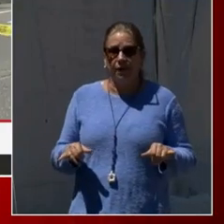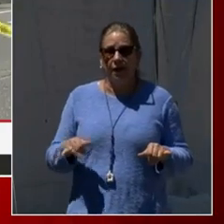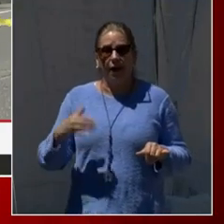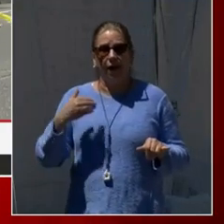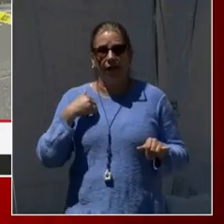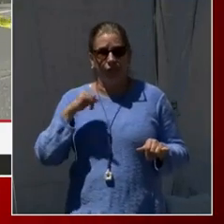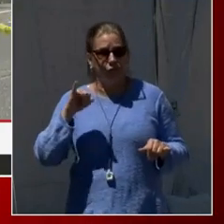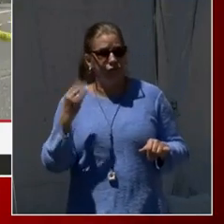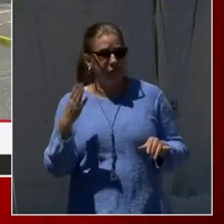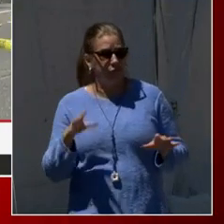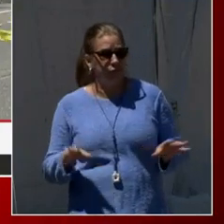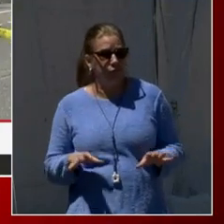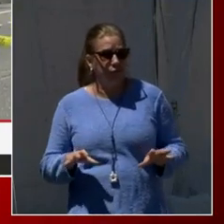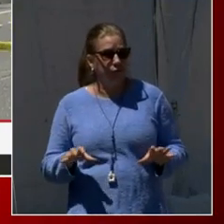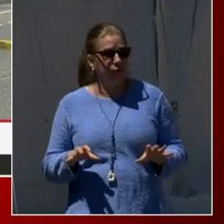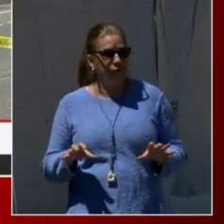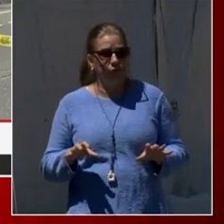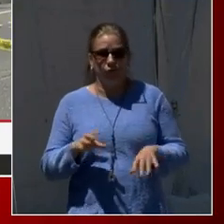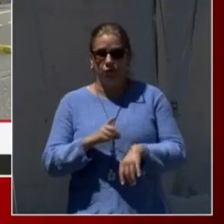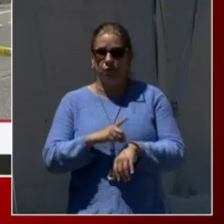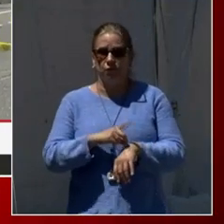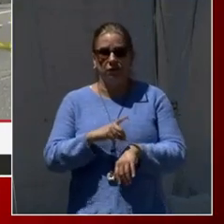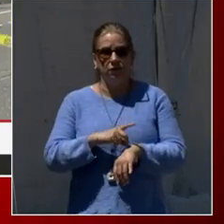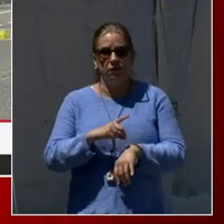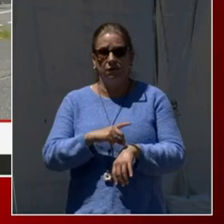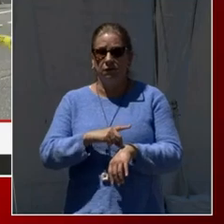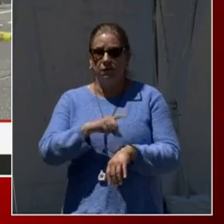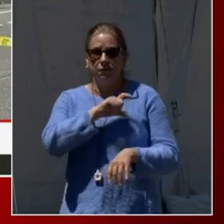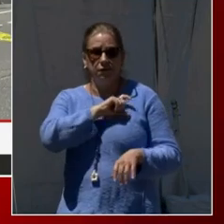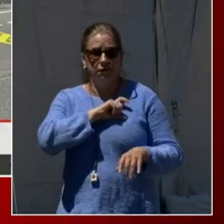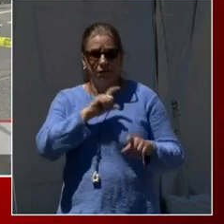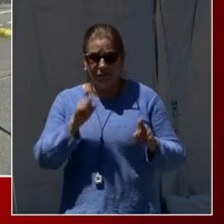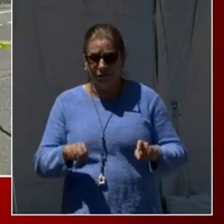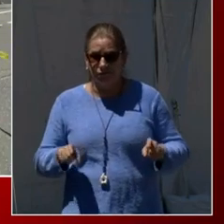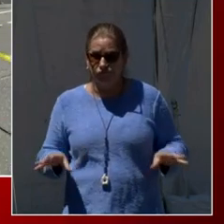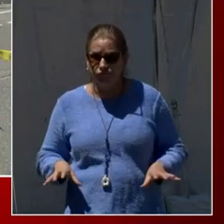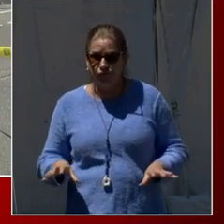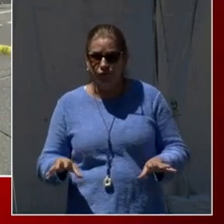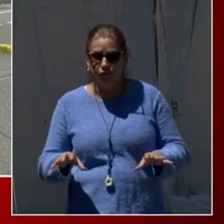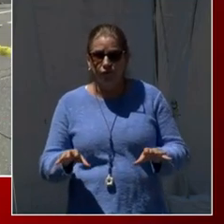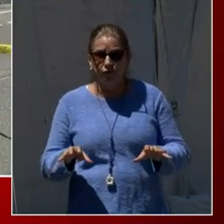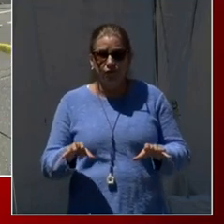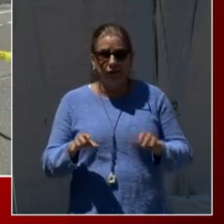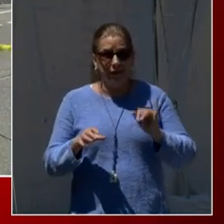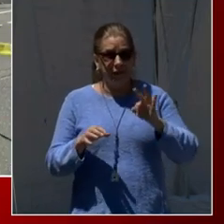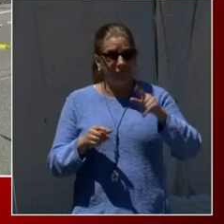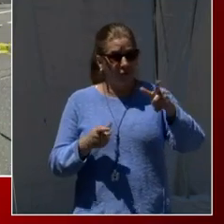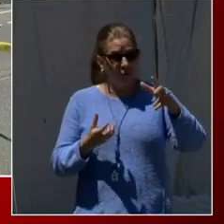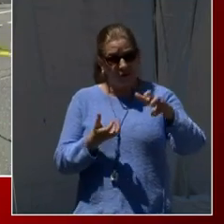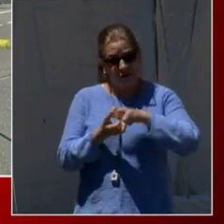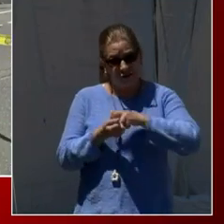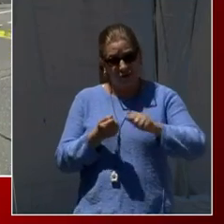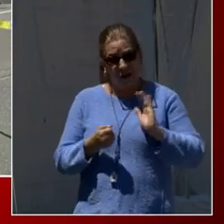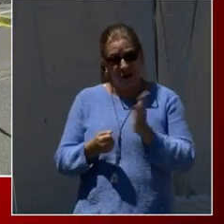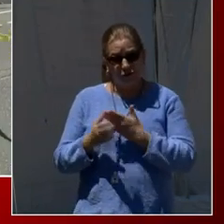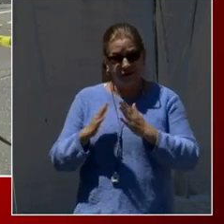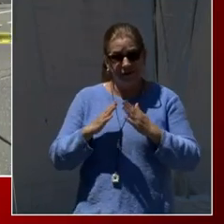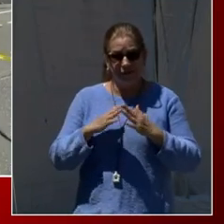the people that are set on destroying our city are held accountable for that. So we have to have that